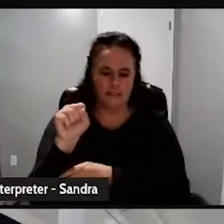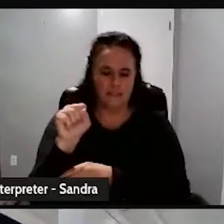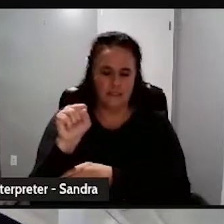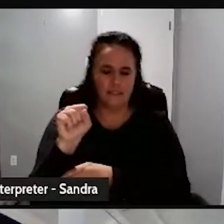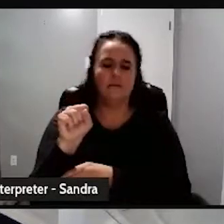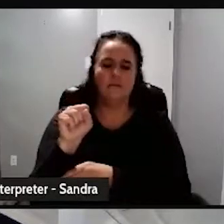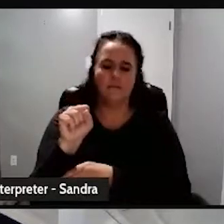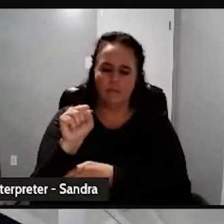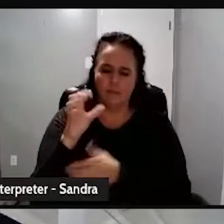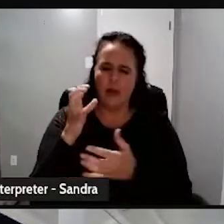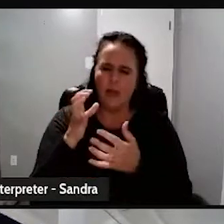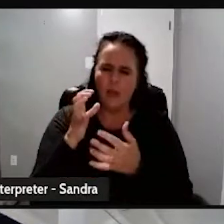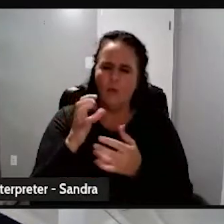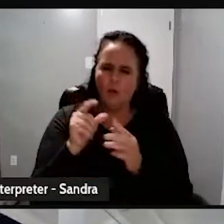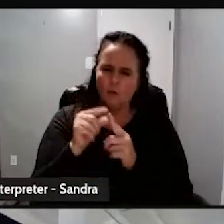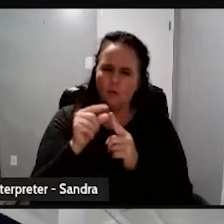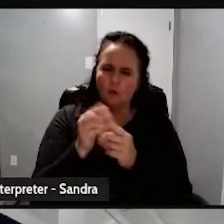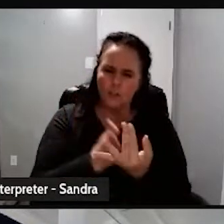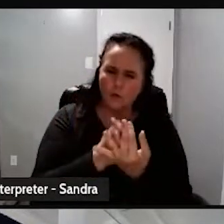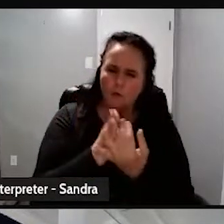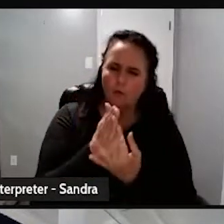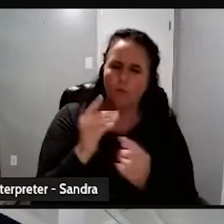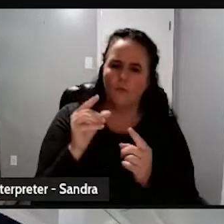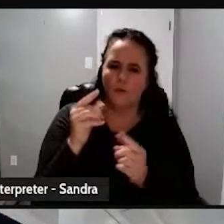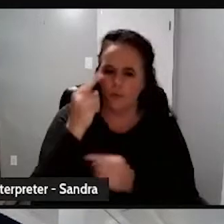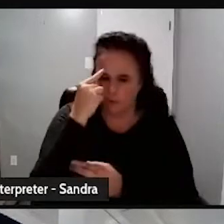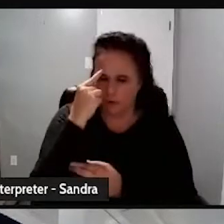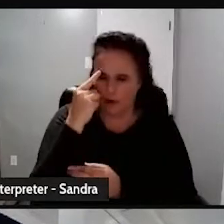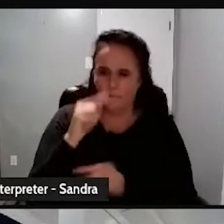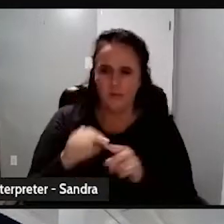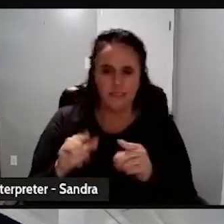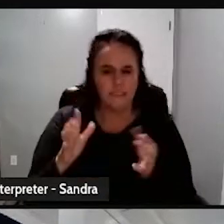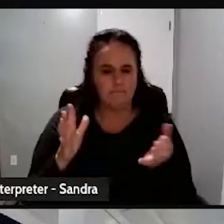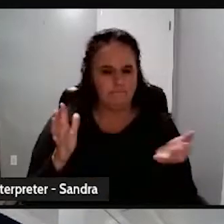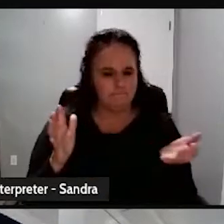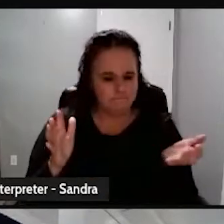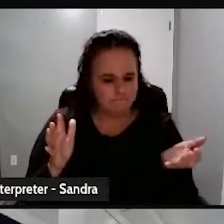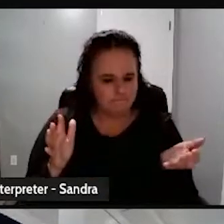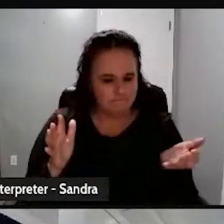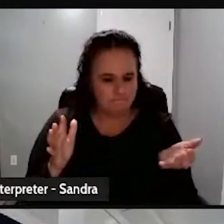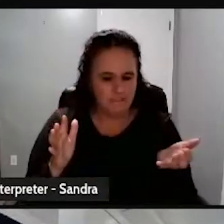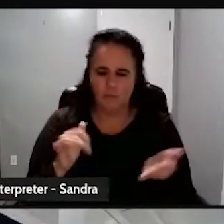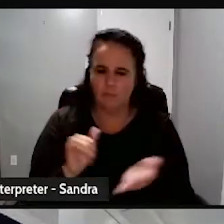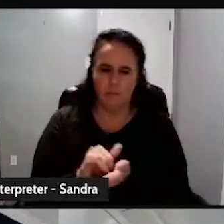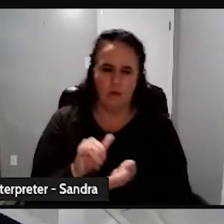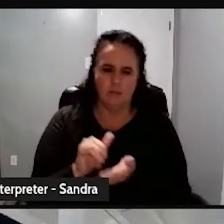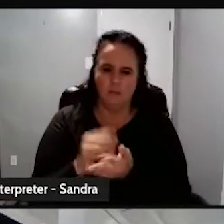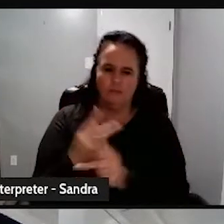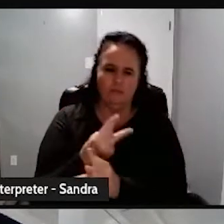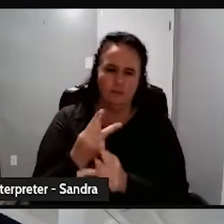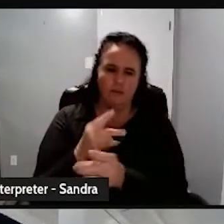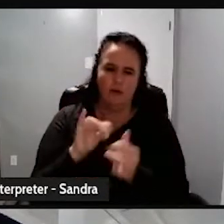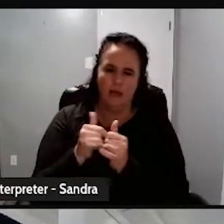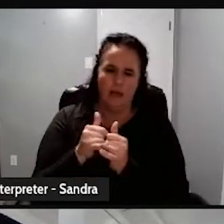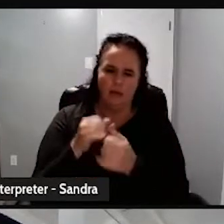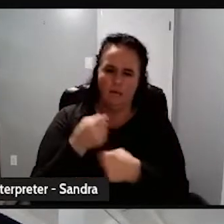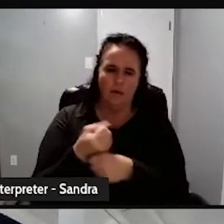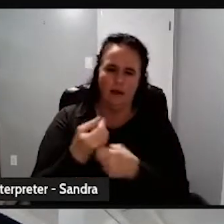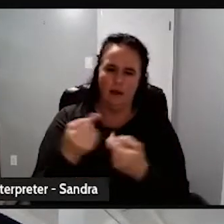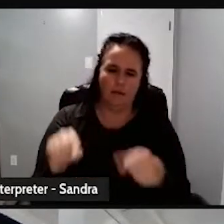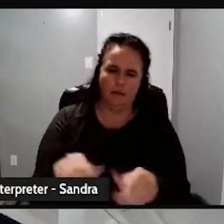words through the glass brain, but it was almost impossible to figure out how to